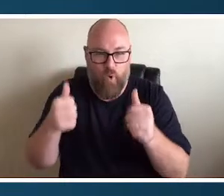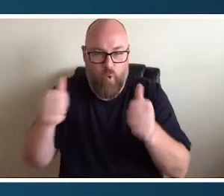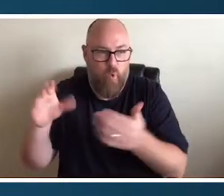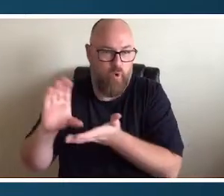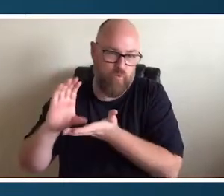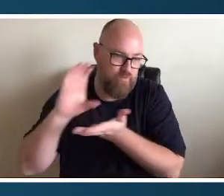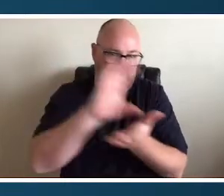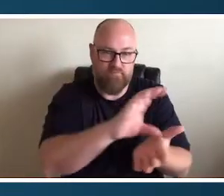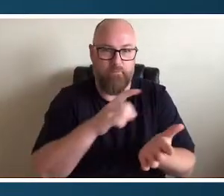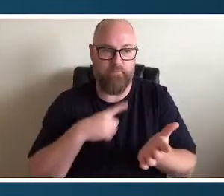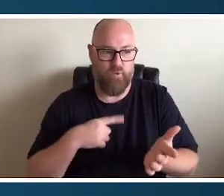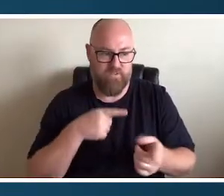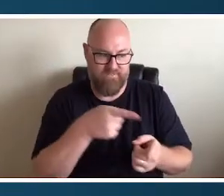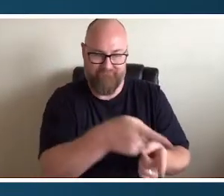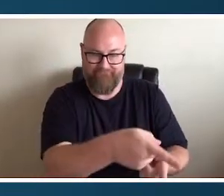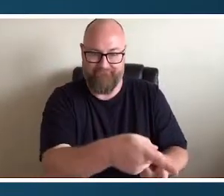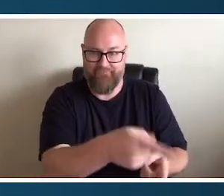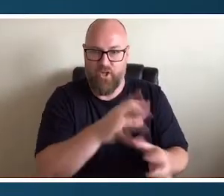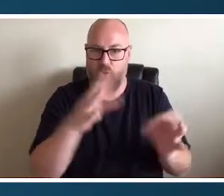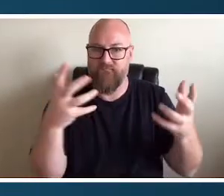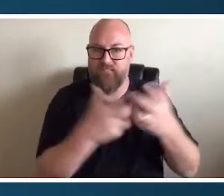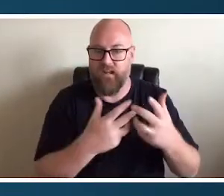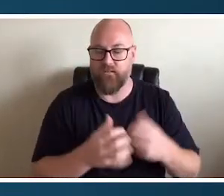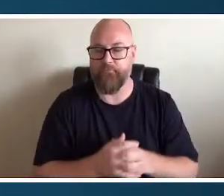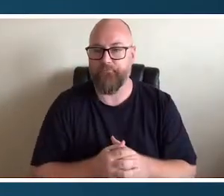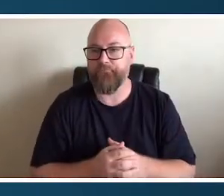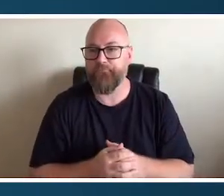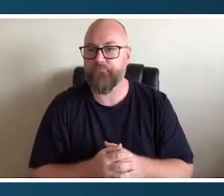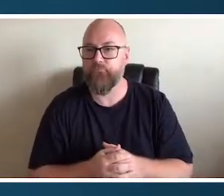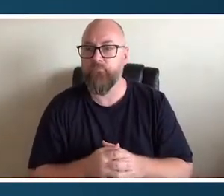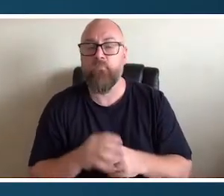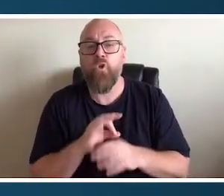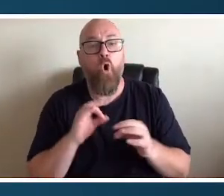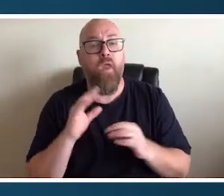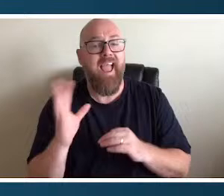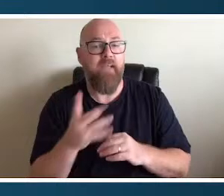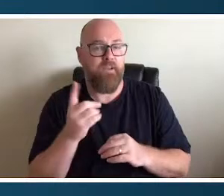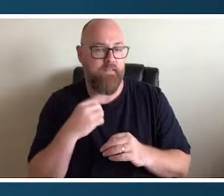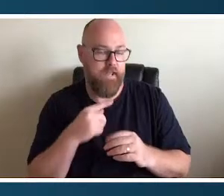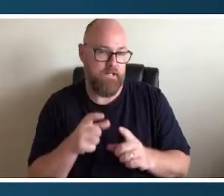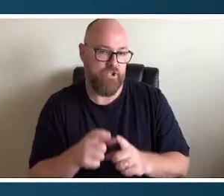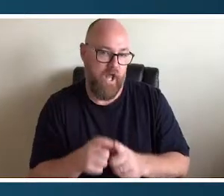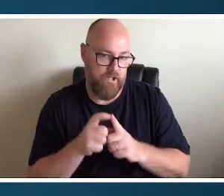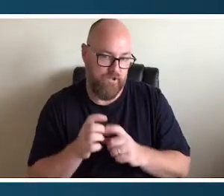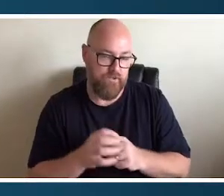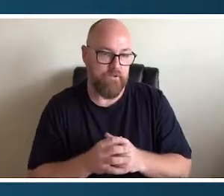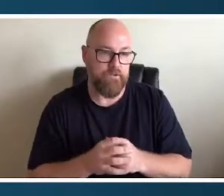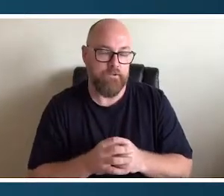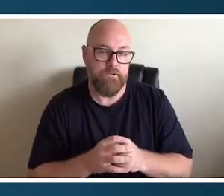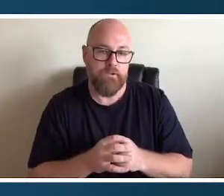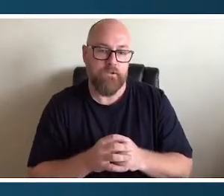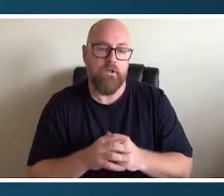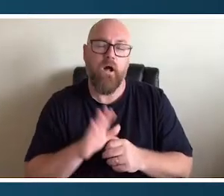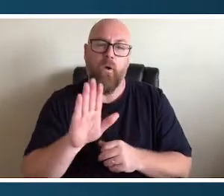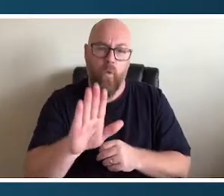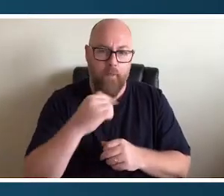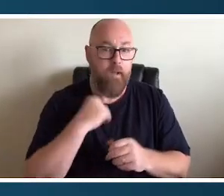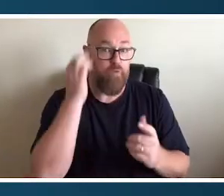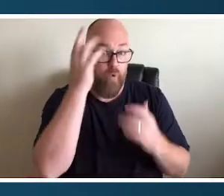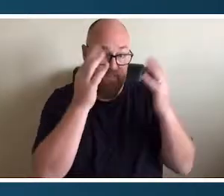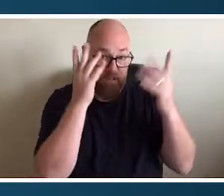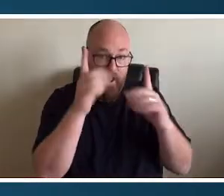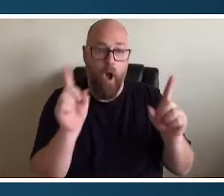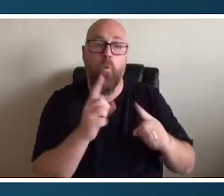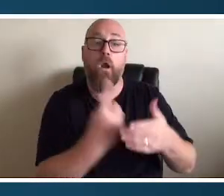As not everything is challenging, and as I approach my final points, let's consider some of the opportunities that